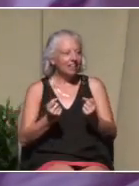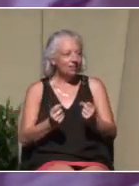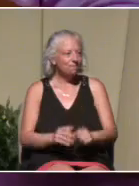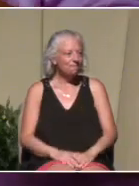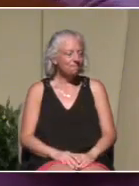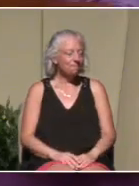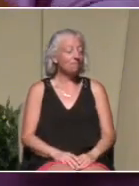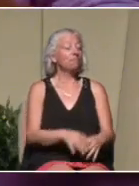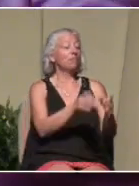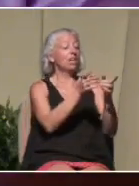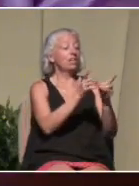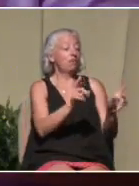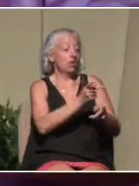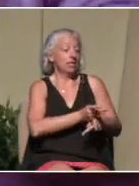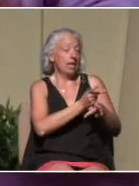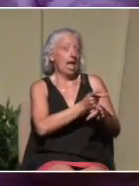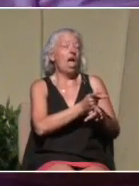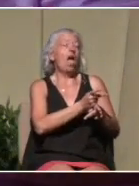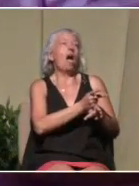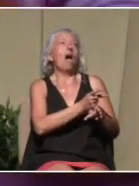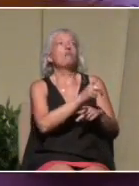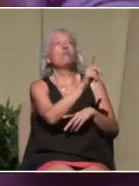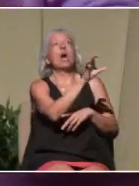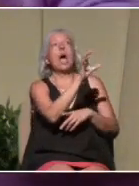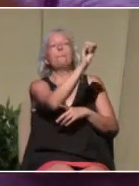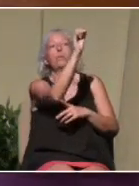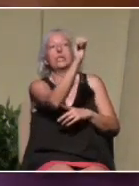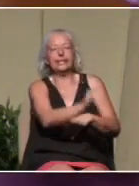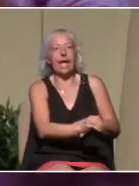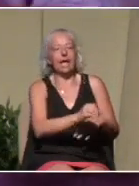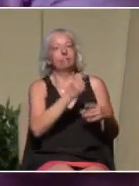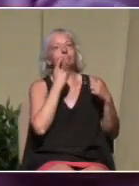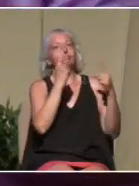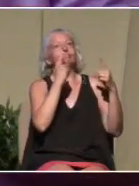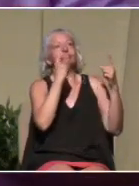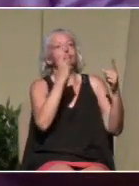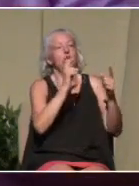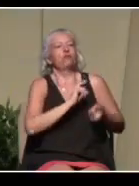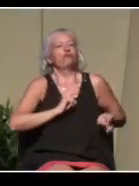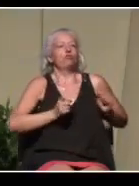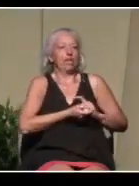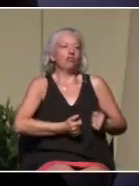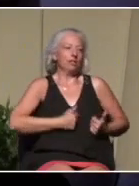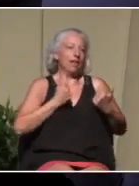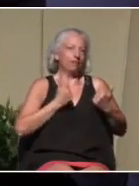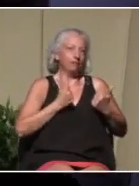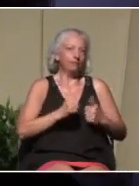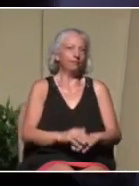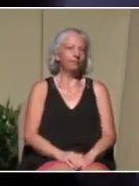Divorce Care is 100% effective on changing your life.